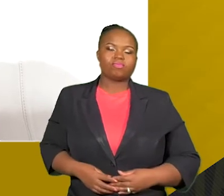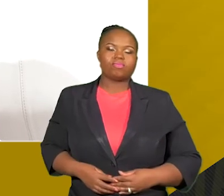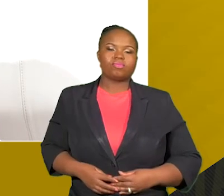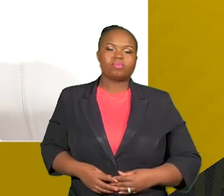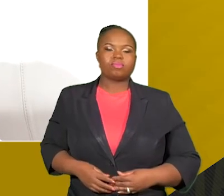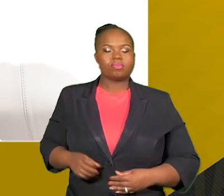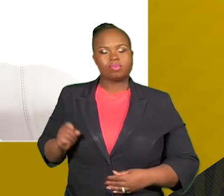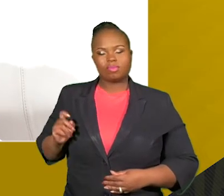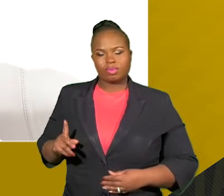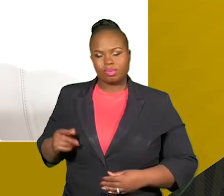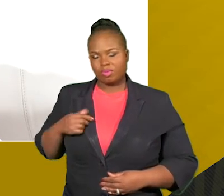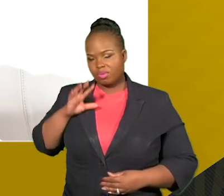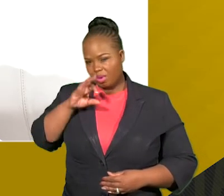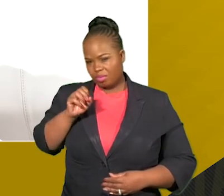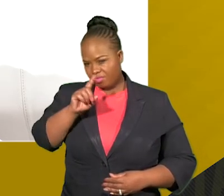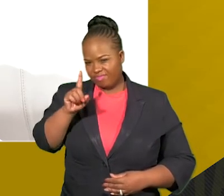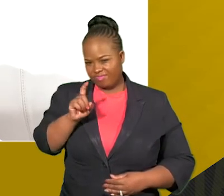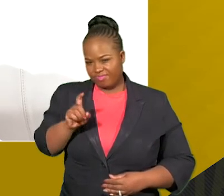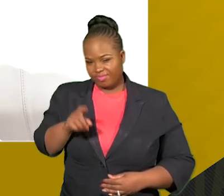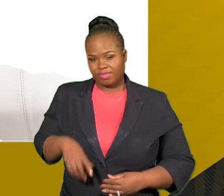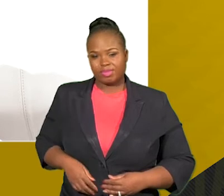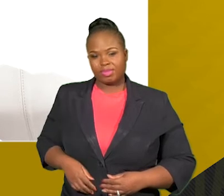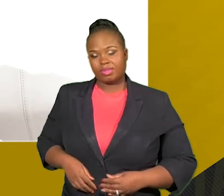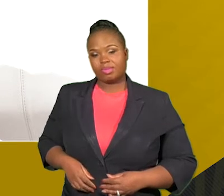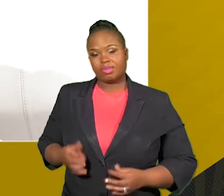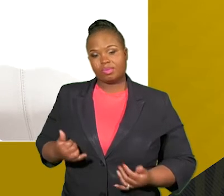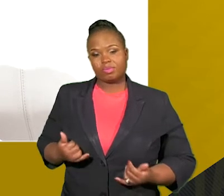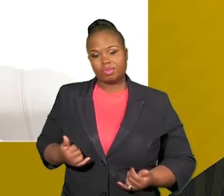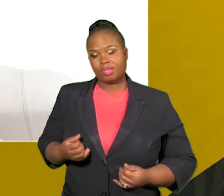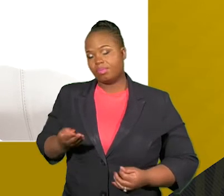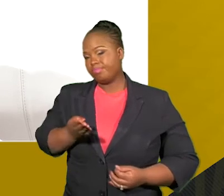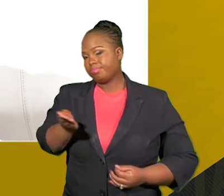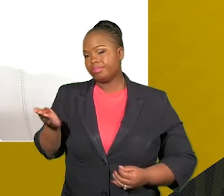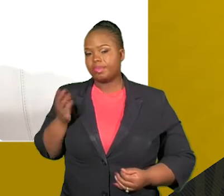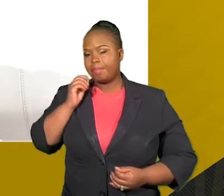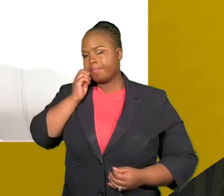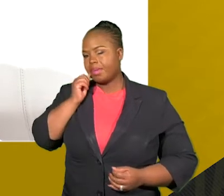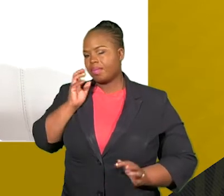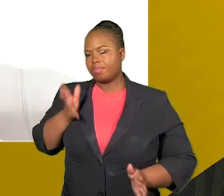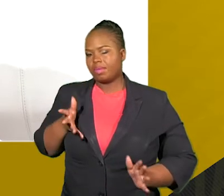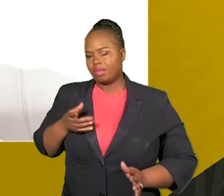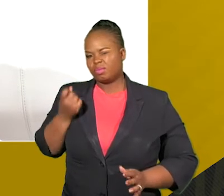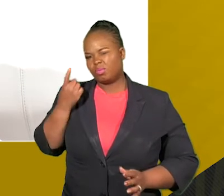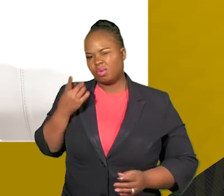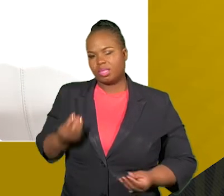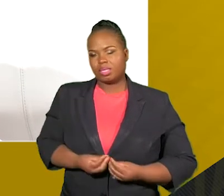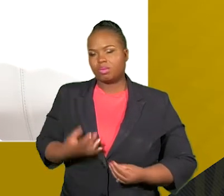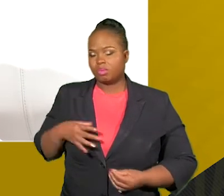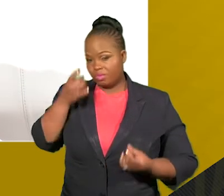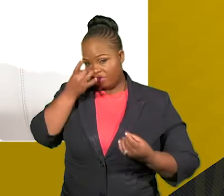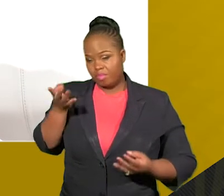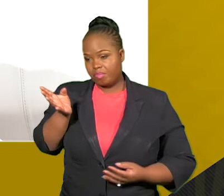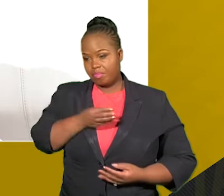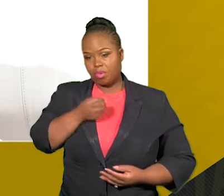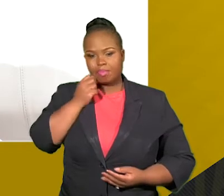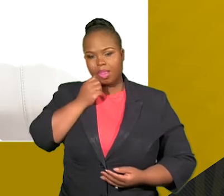Okay. And khopela go botsisa ntwe one. Ge if today ko studio re dutse le bana fela. What is the one thing e o batlang ba botsa ka